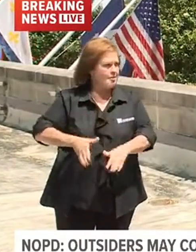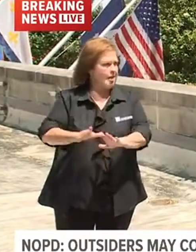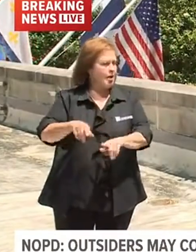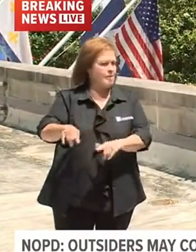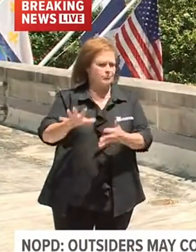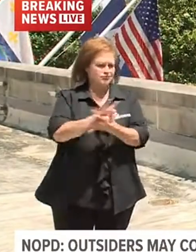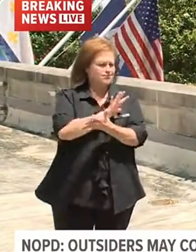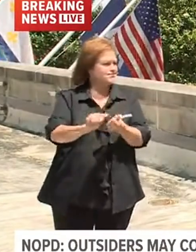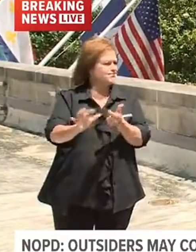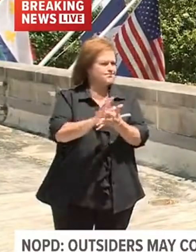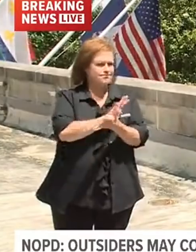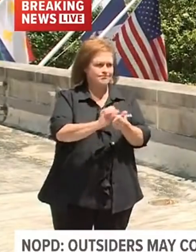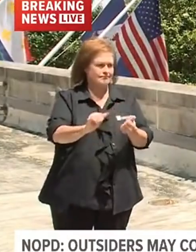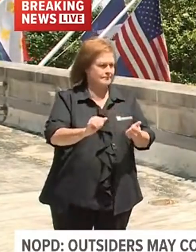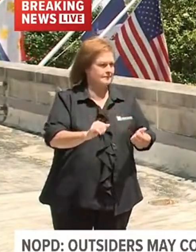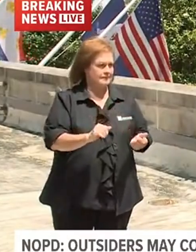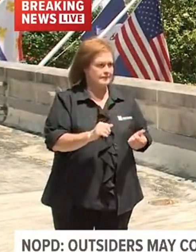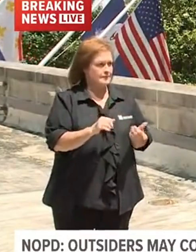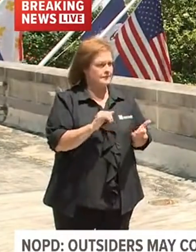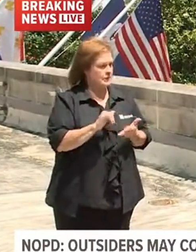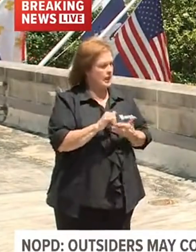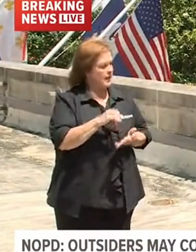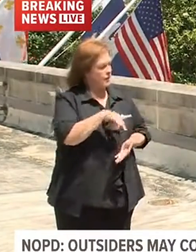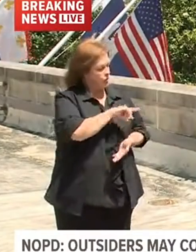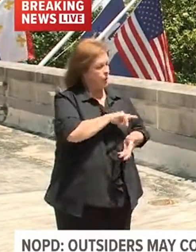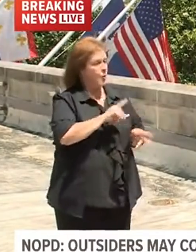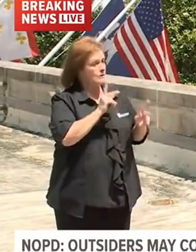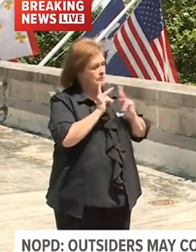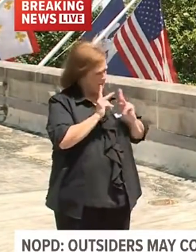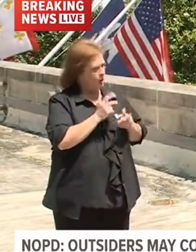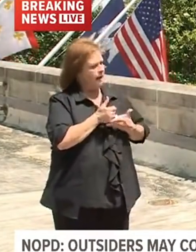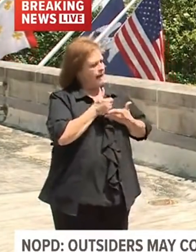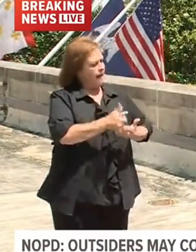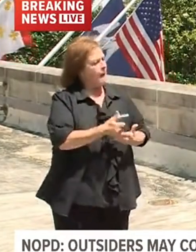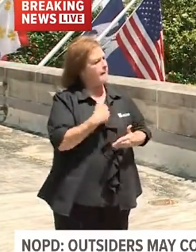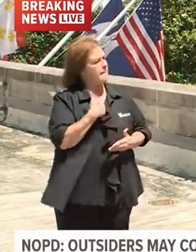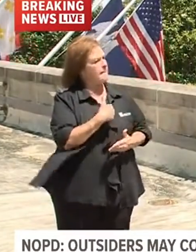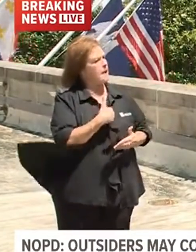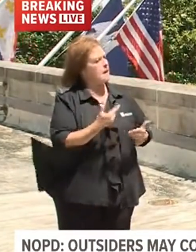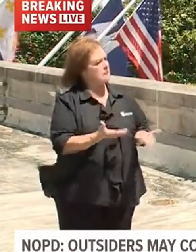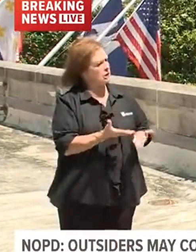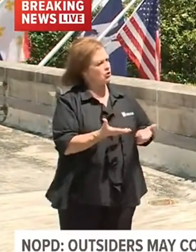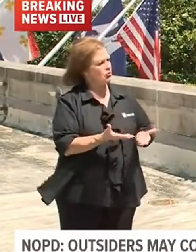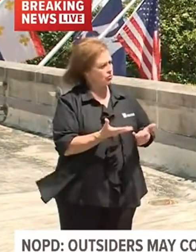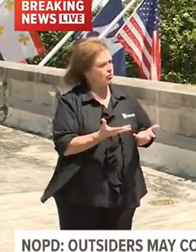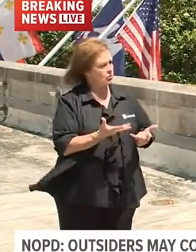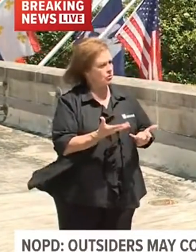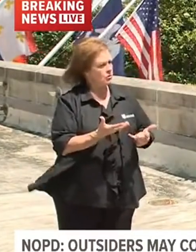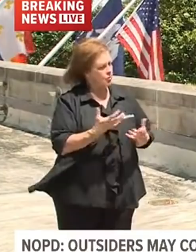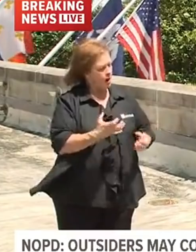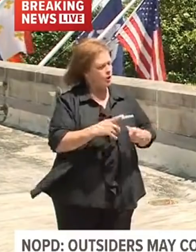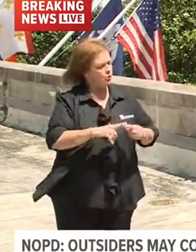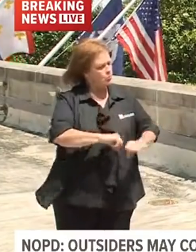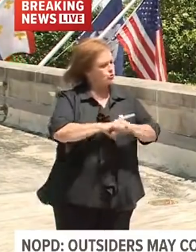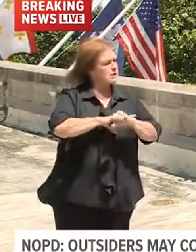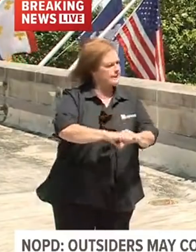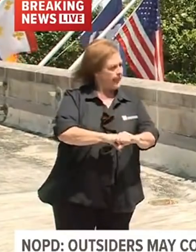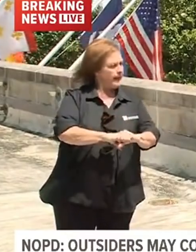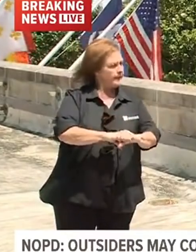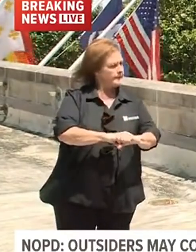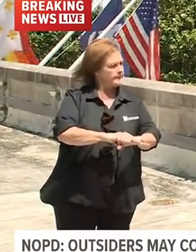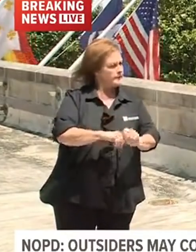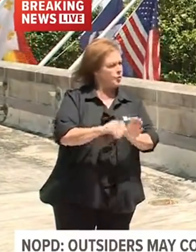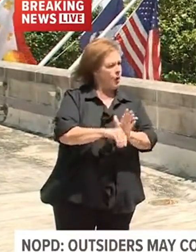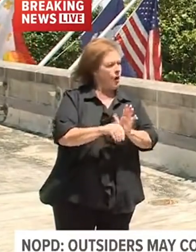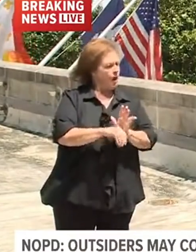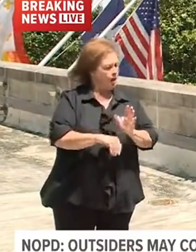an enforcer for us, like a force multiplier for us, and working for us and with us and not against us. But at some point in time, we just have to stand